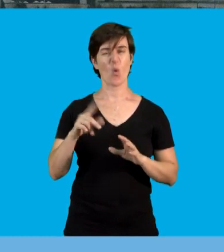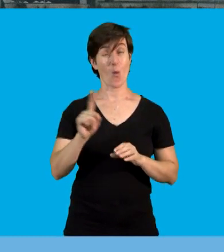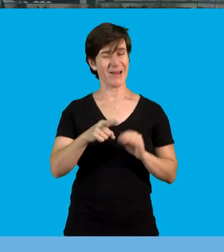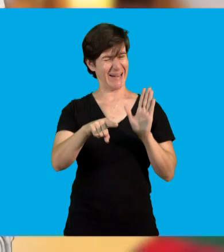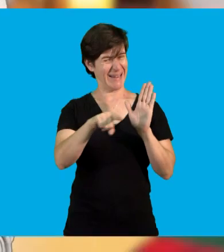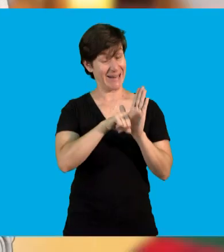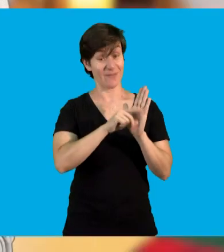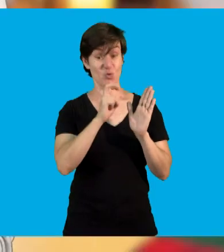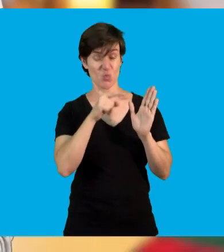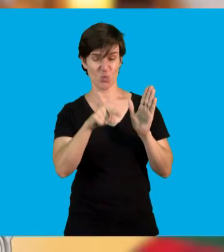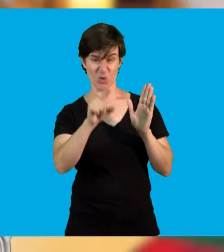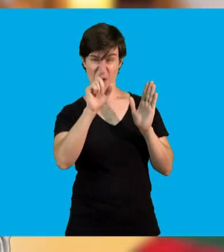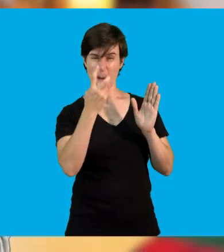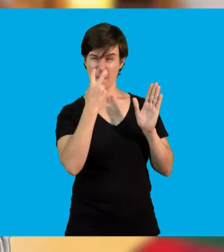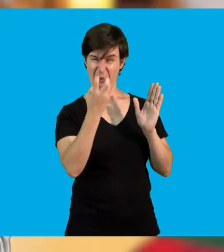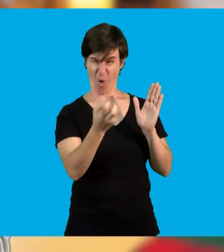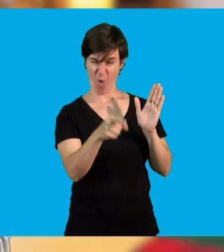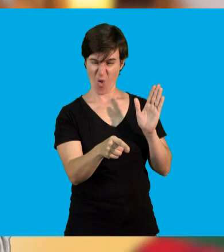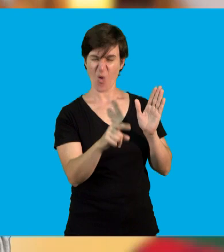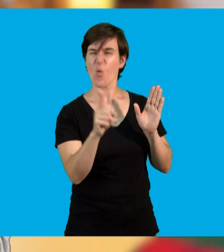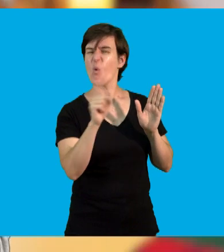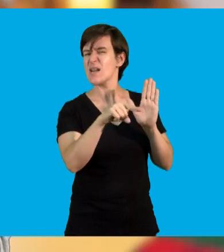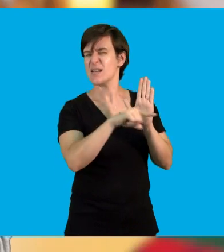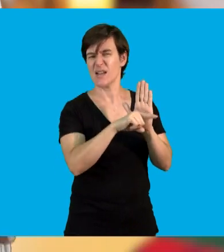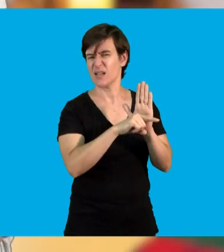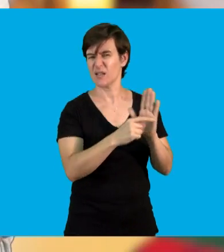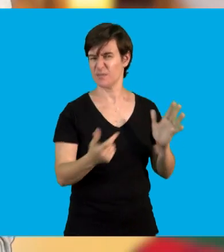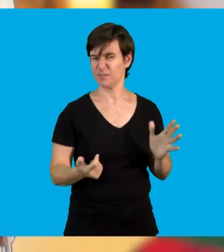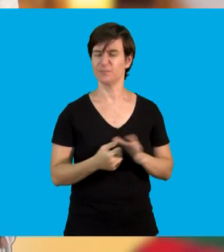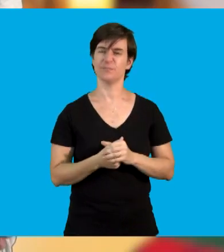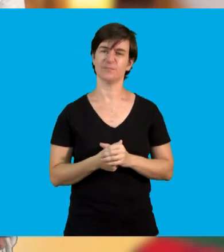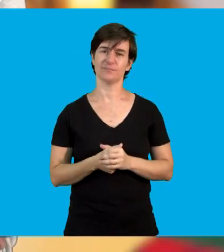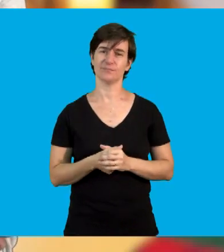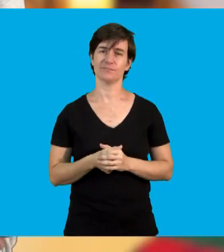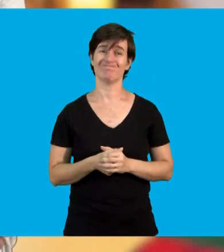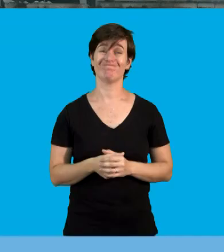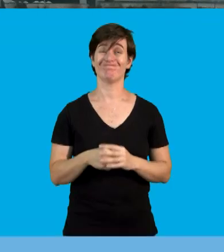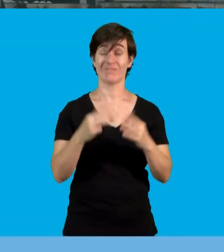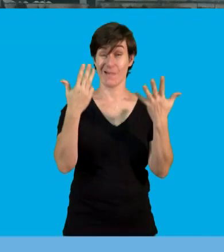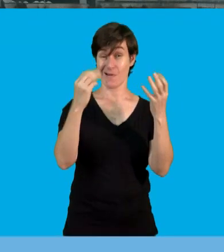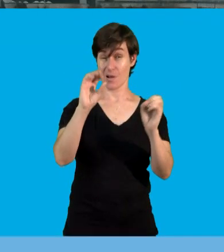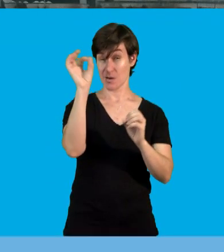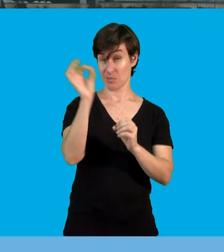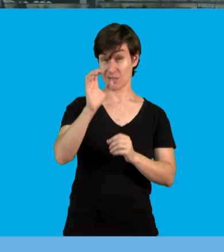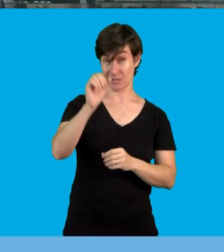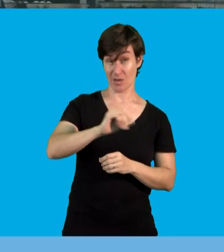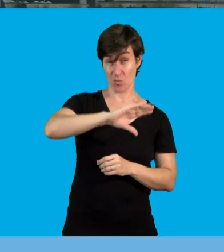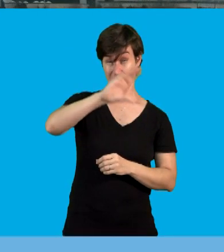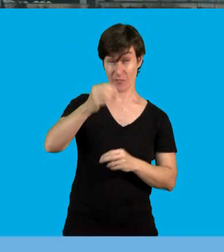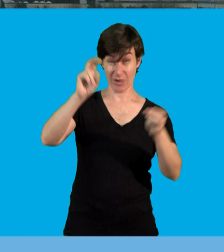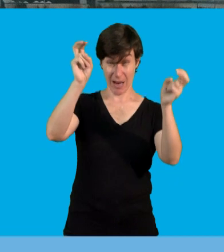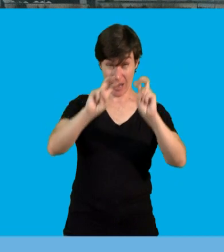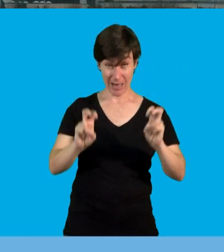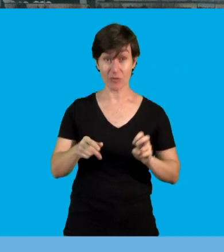the disadvantages of using this coal as we have made an example of? So approximately 90% of South